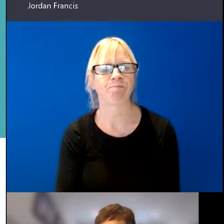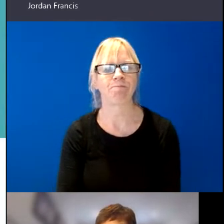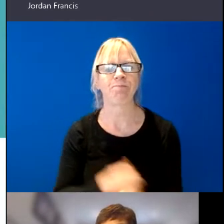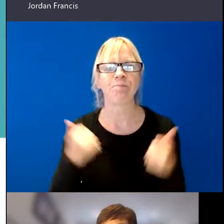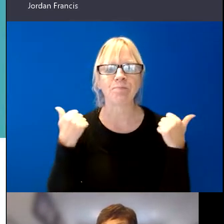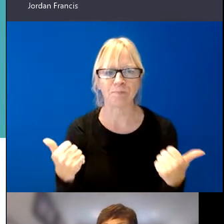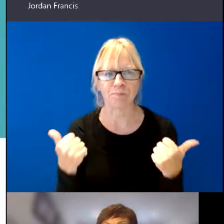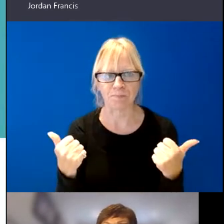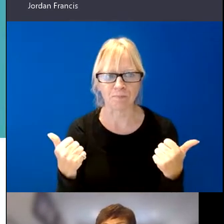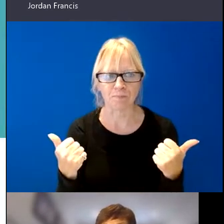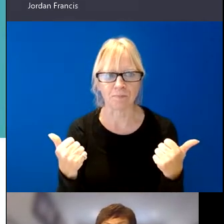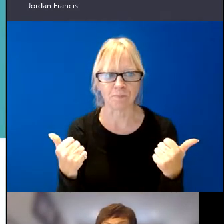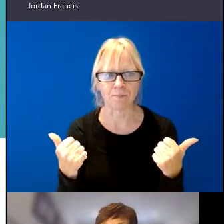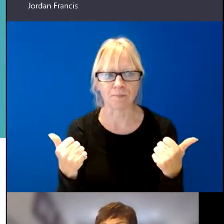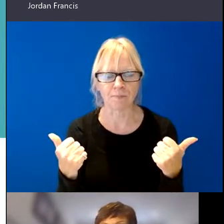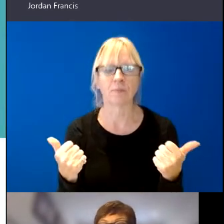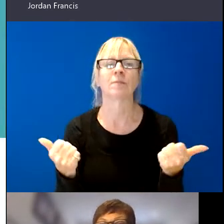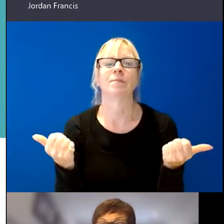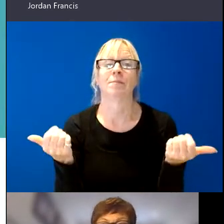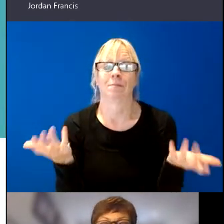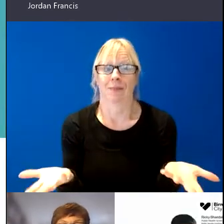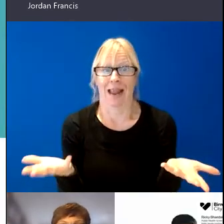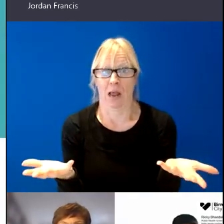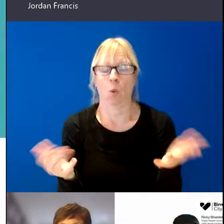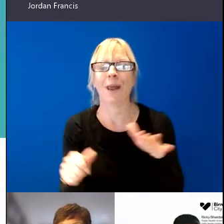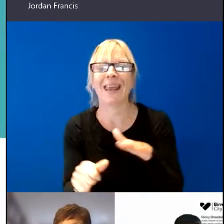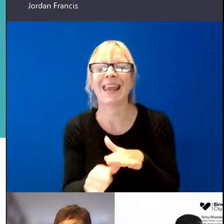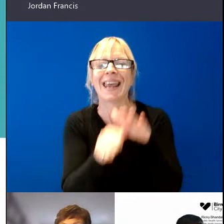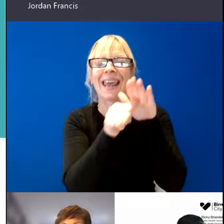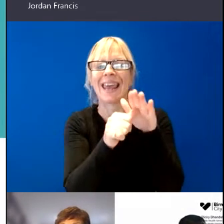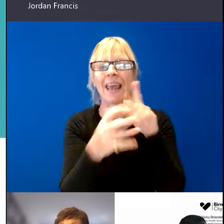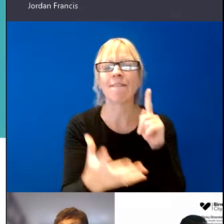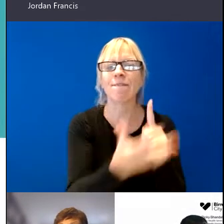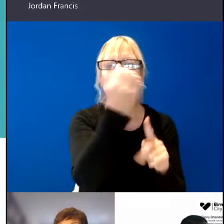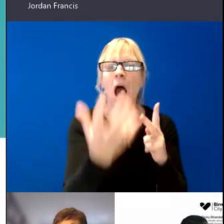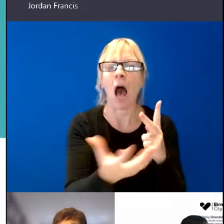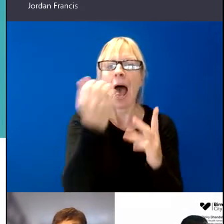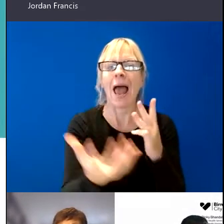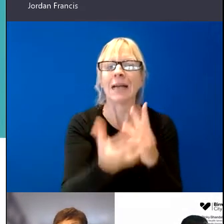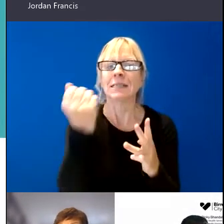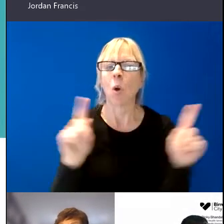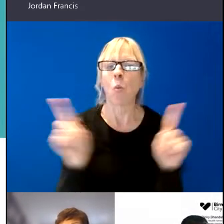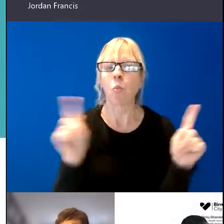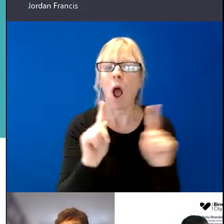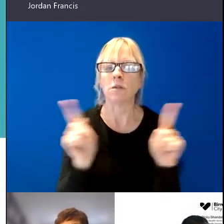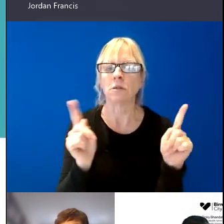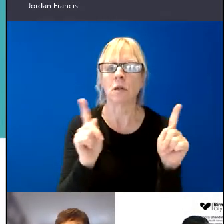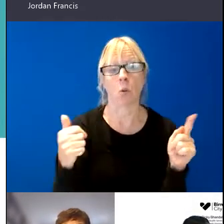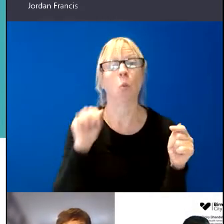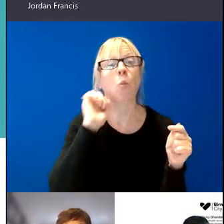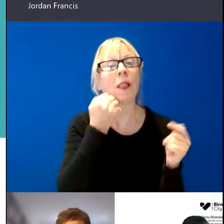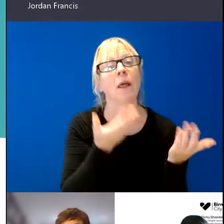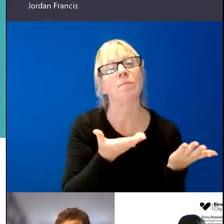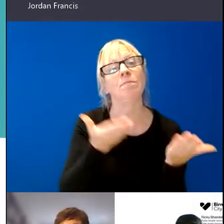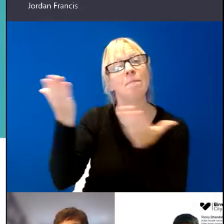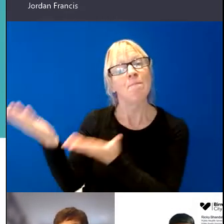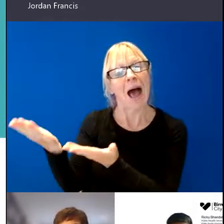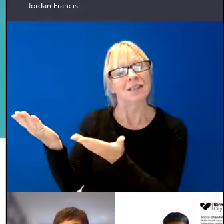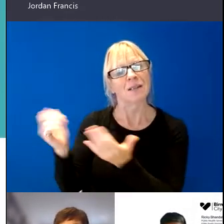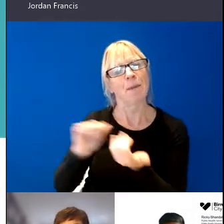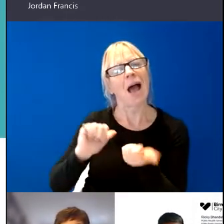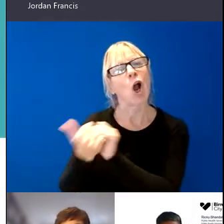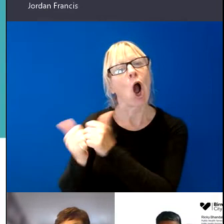Okay, so to step us through some of the key findings in the deaf and hearing loss profile, I'm going to hand over to my colleague from the communities